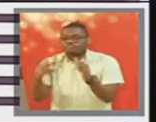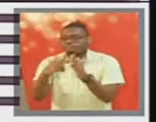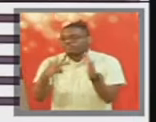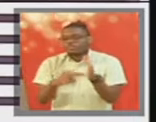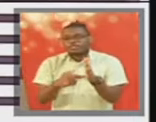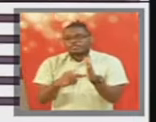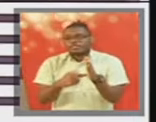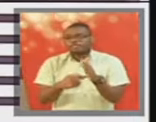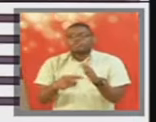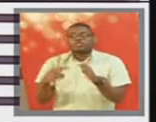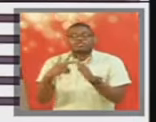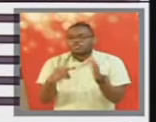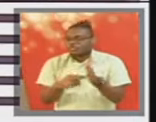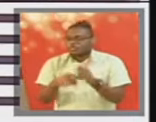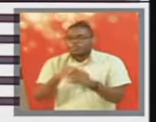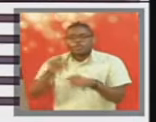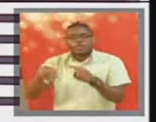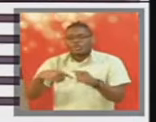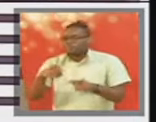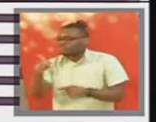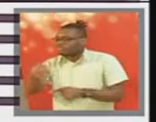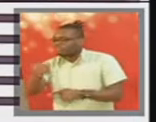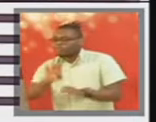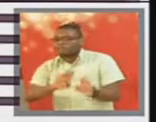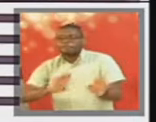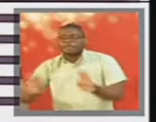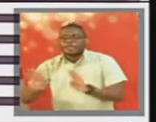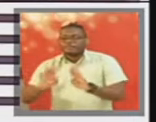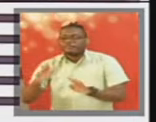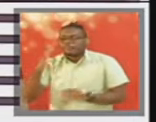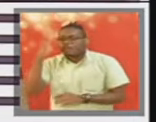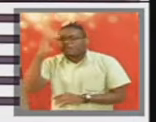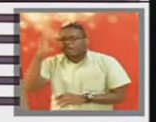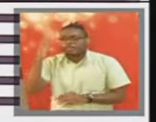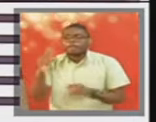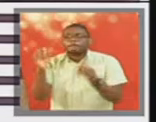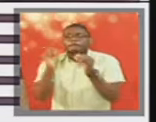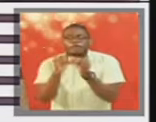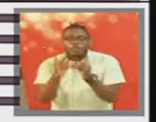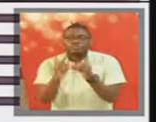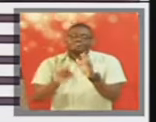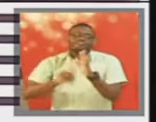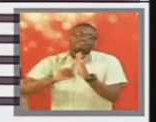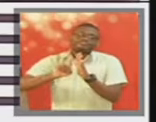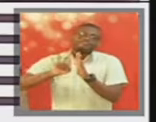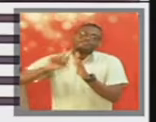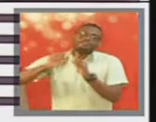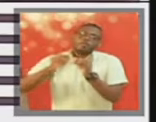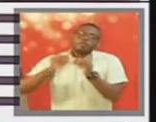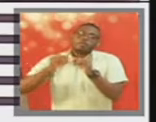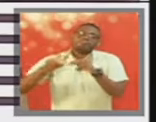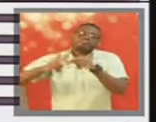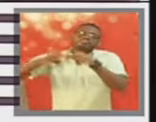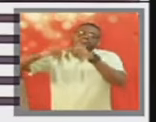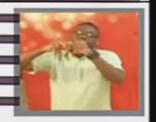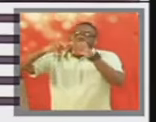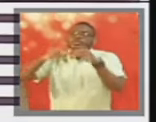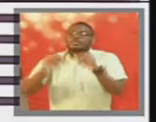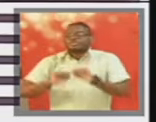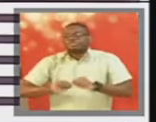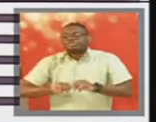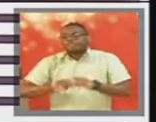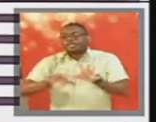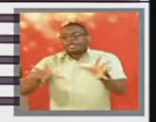those behaviors would contribute to the onward propagation and transmission of the virus, which is